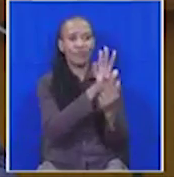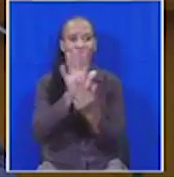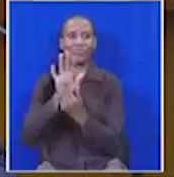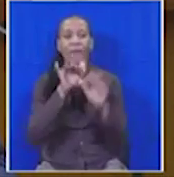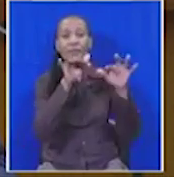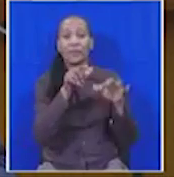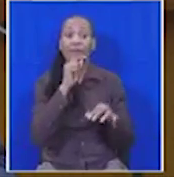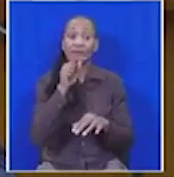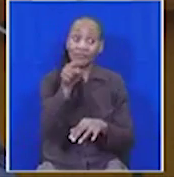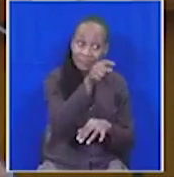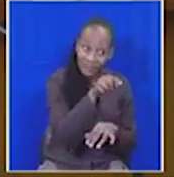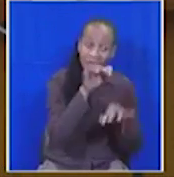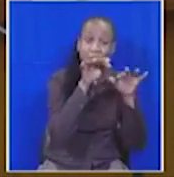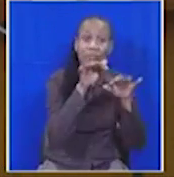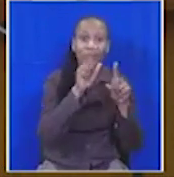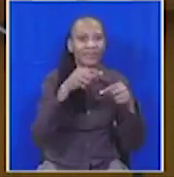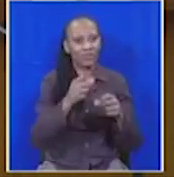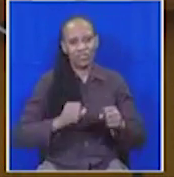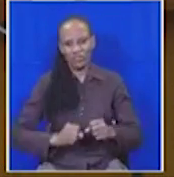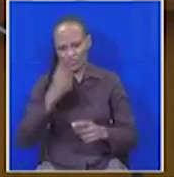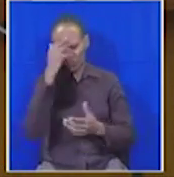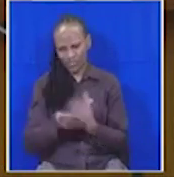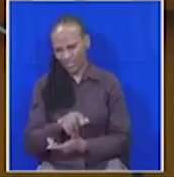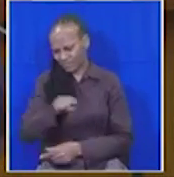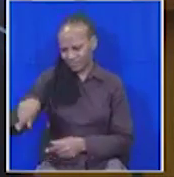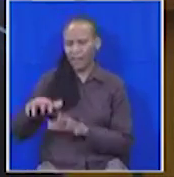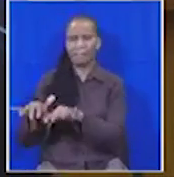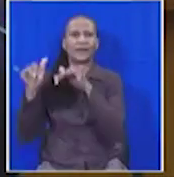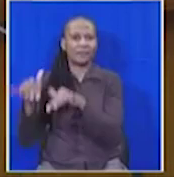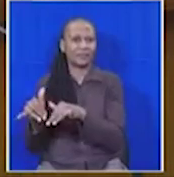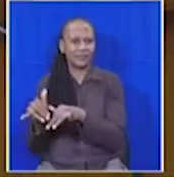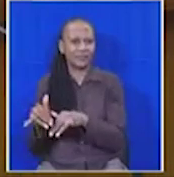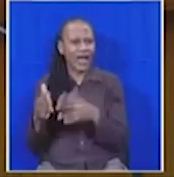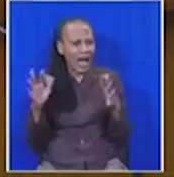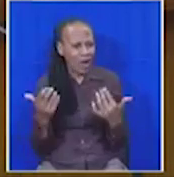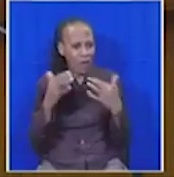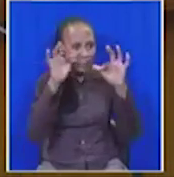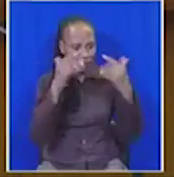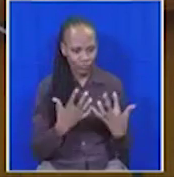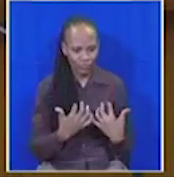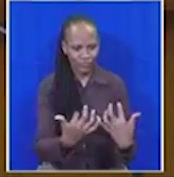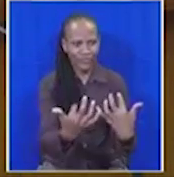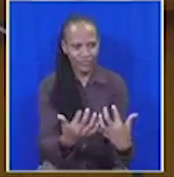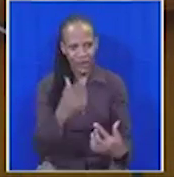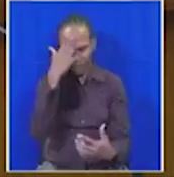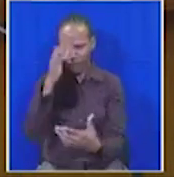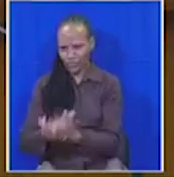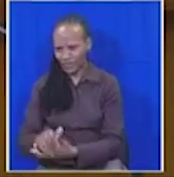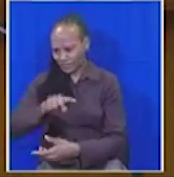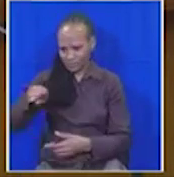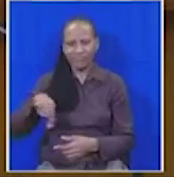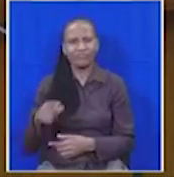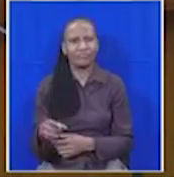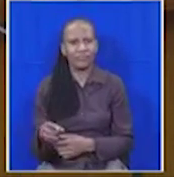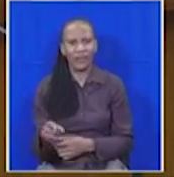give rise to inclusive growth here, then how are we going to expect people at the grassroots level to buy into the concept? Should do